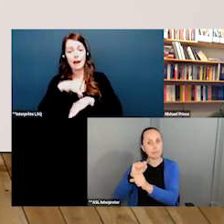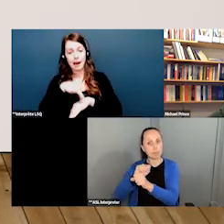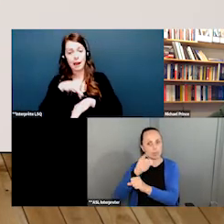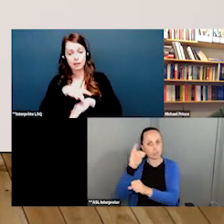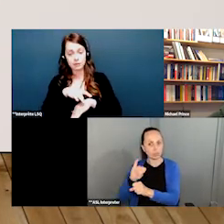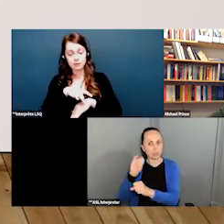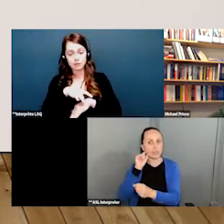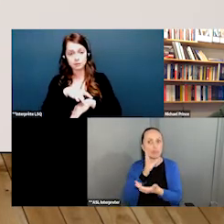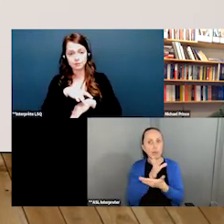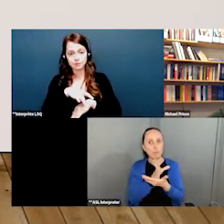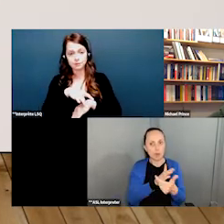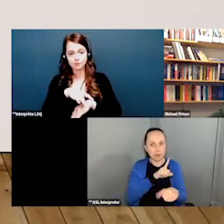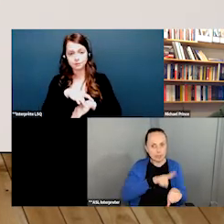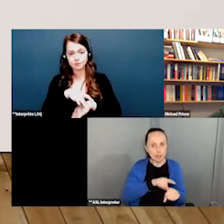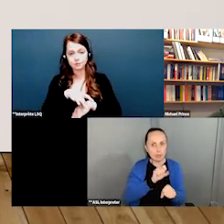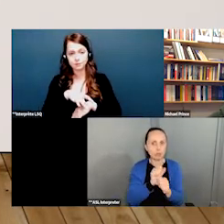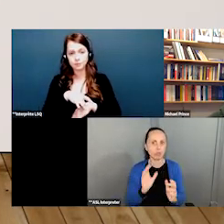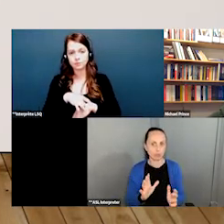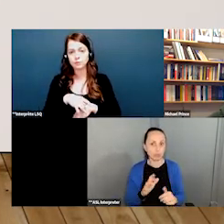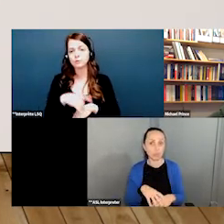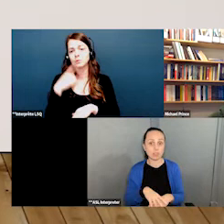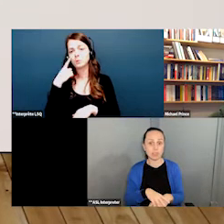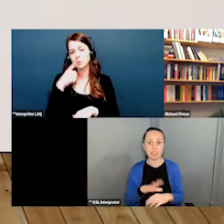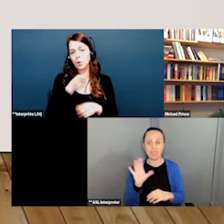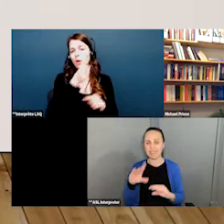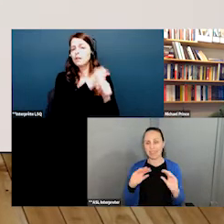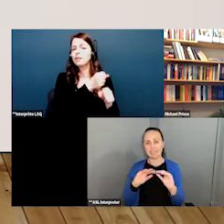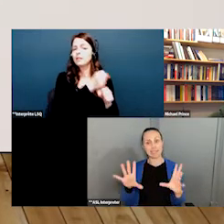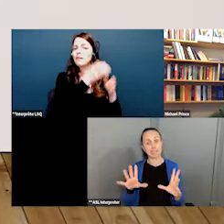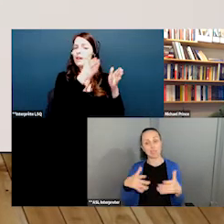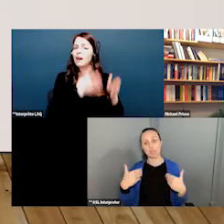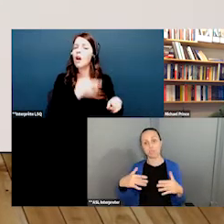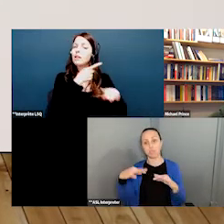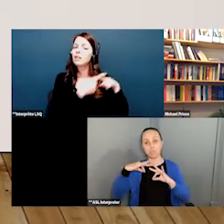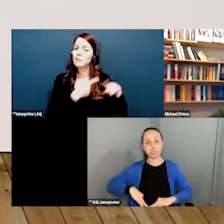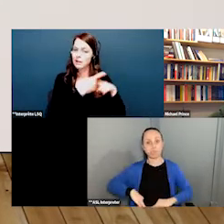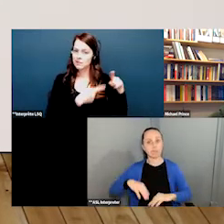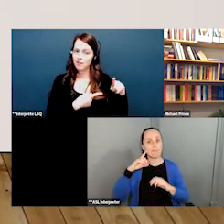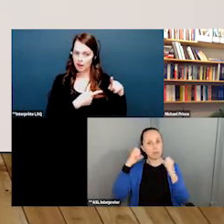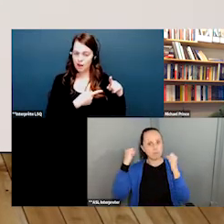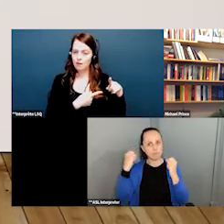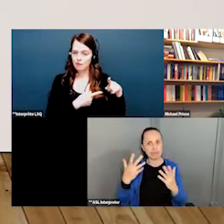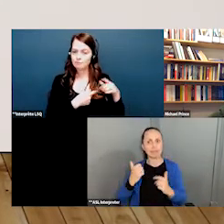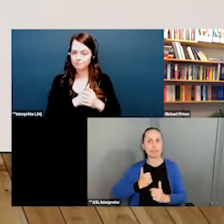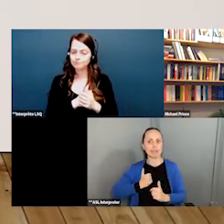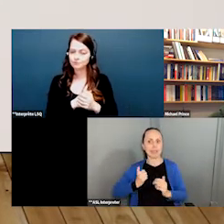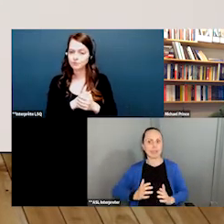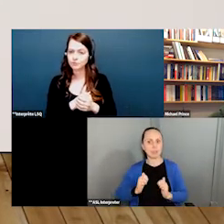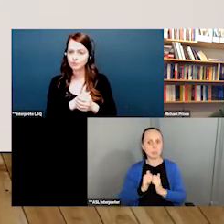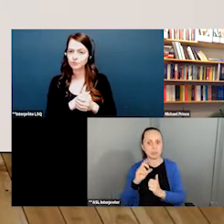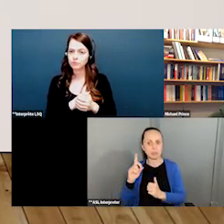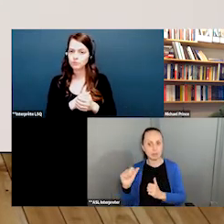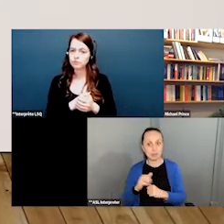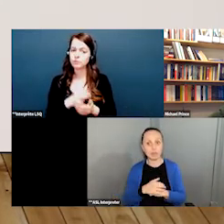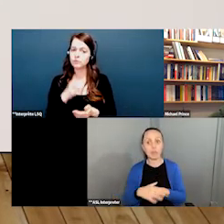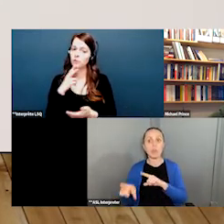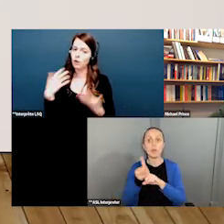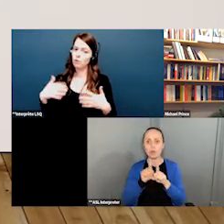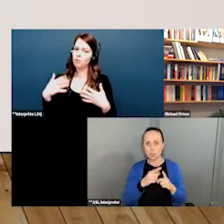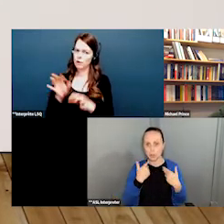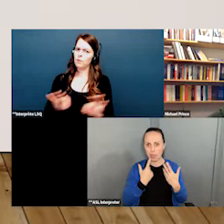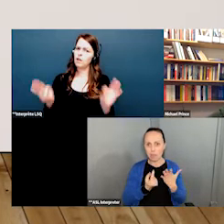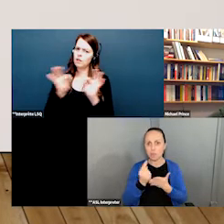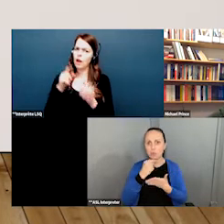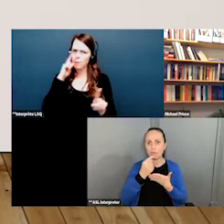for part-time workers. And that clearly would be of great significance to many Canadians with disabilities. There's also a review